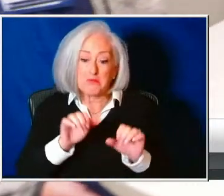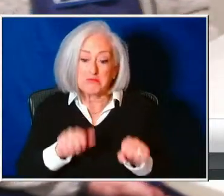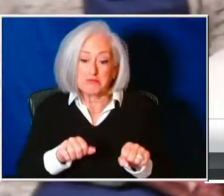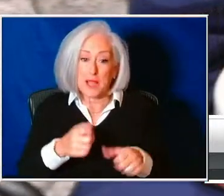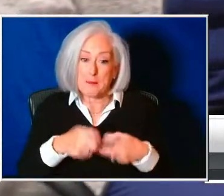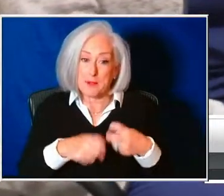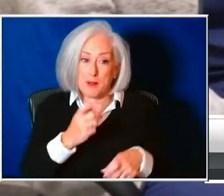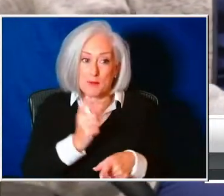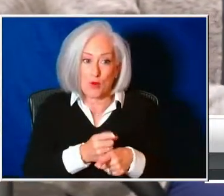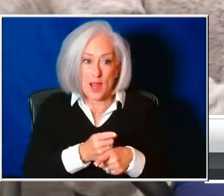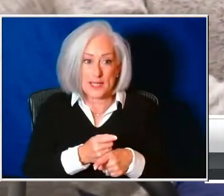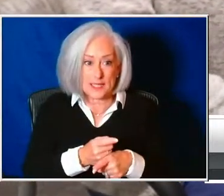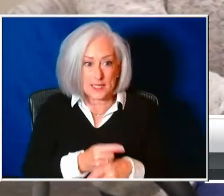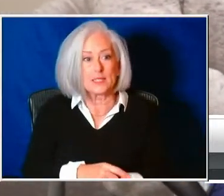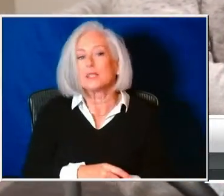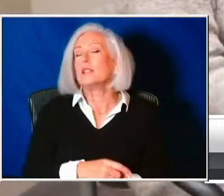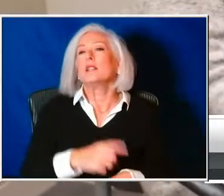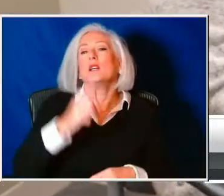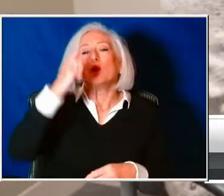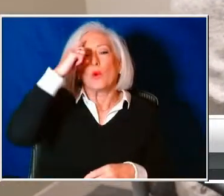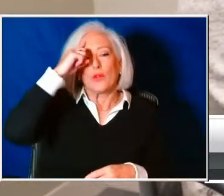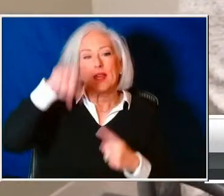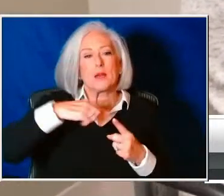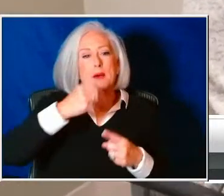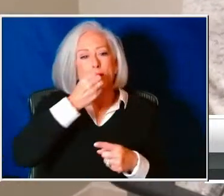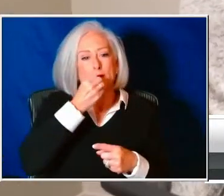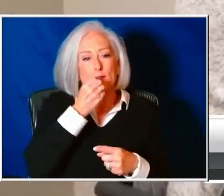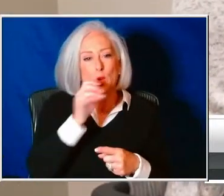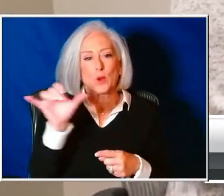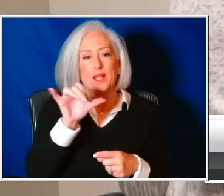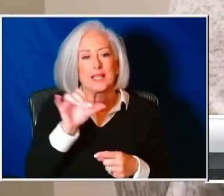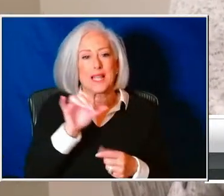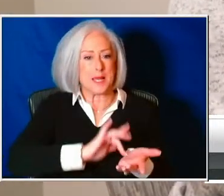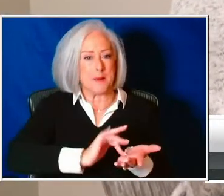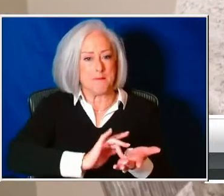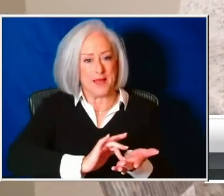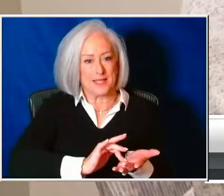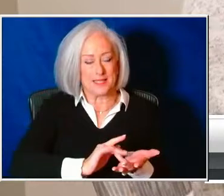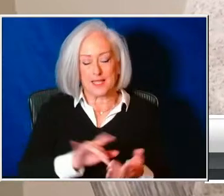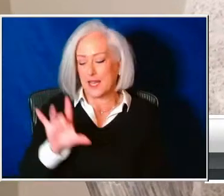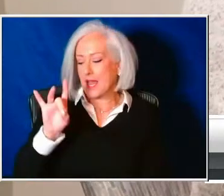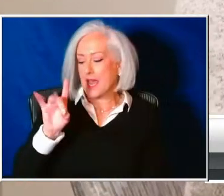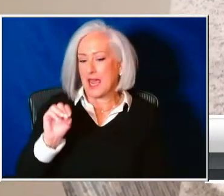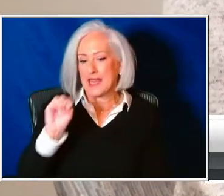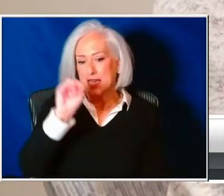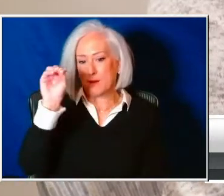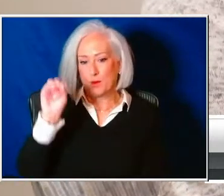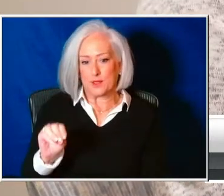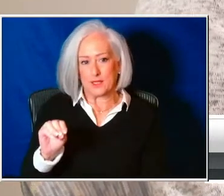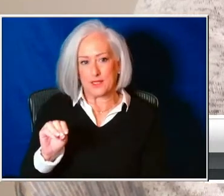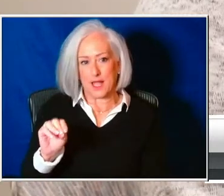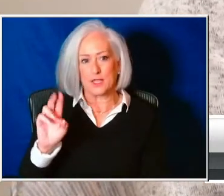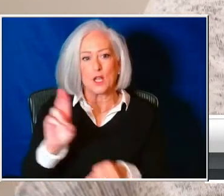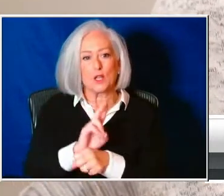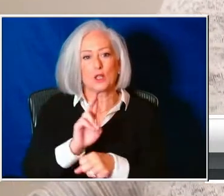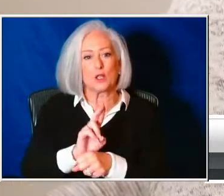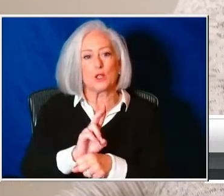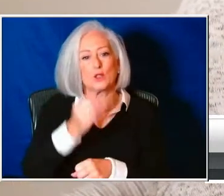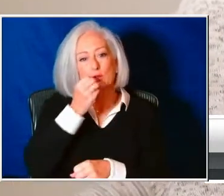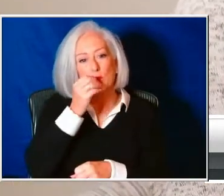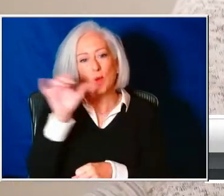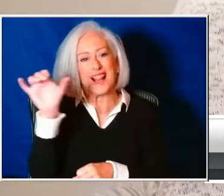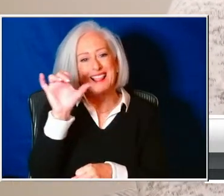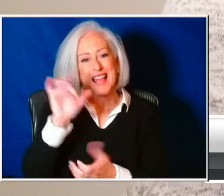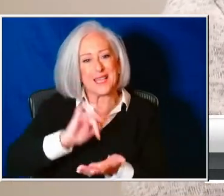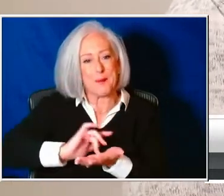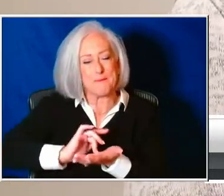using food as medicine. So if we're 80% of the time using food as more of a medicine, because if you think about how